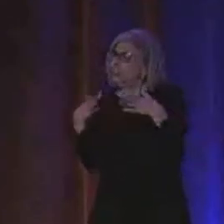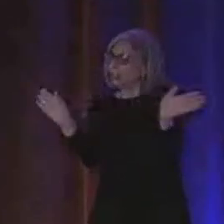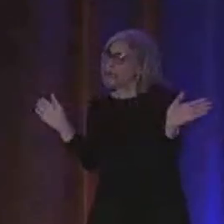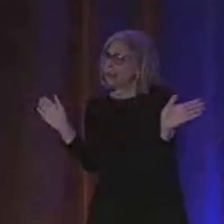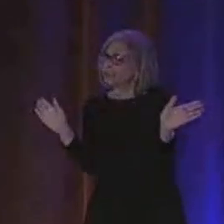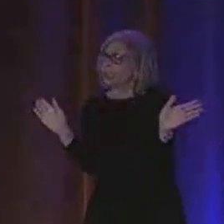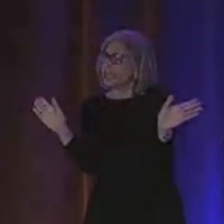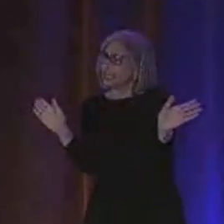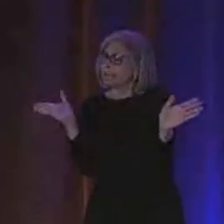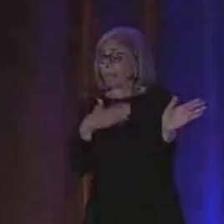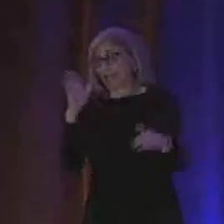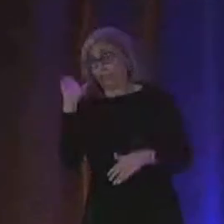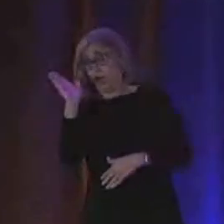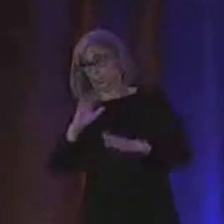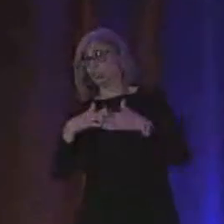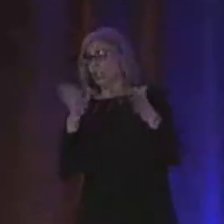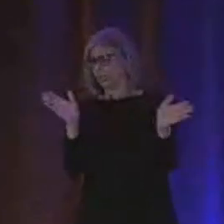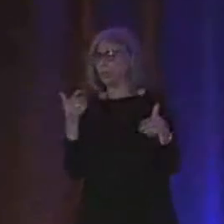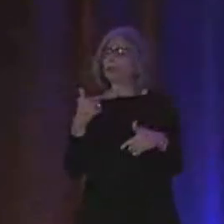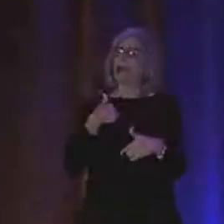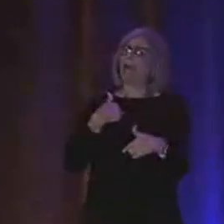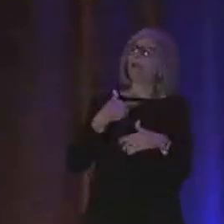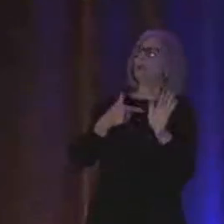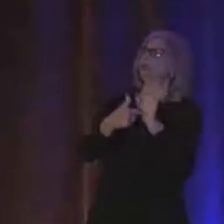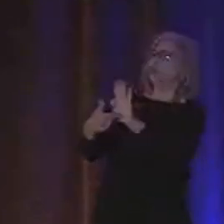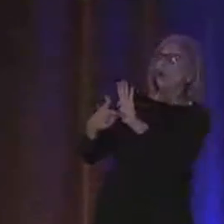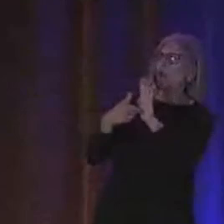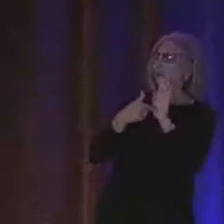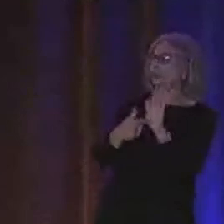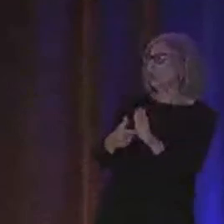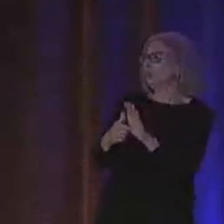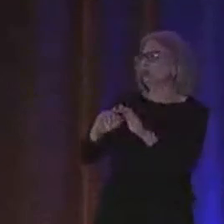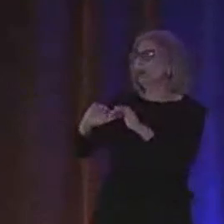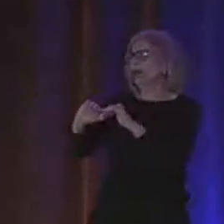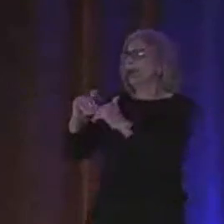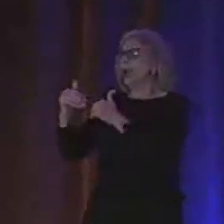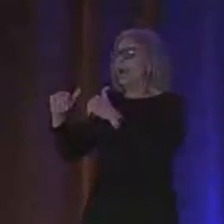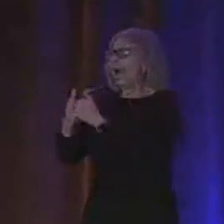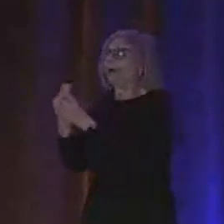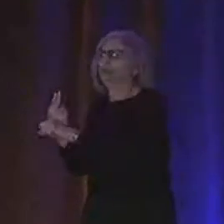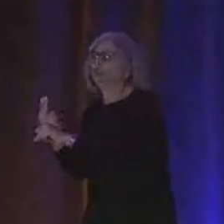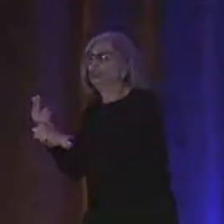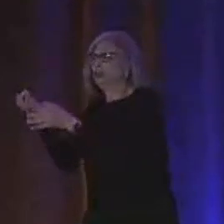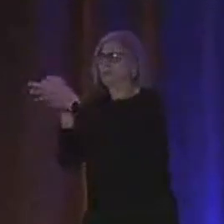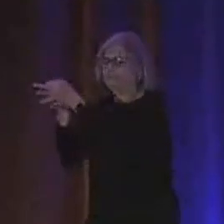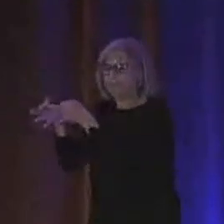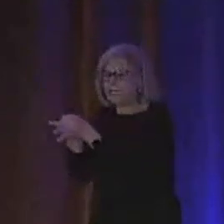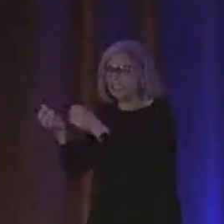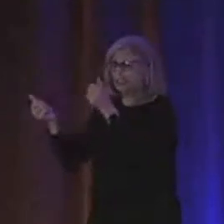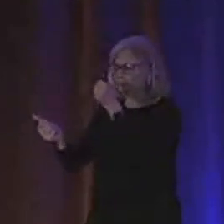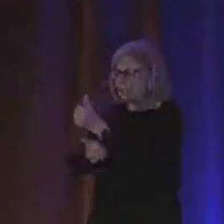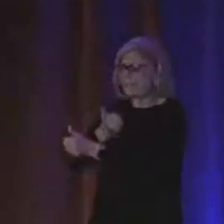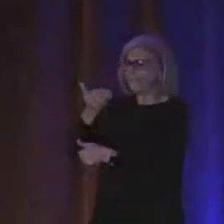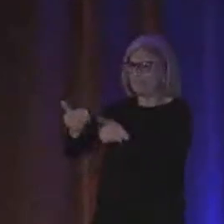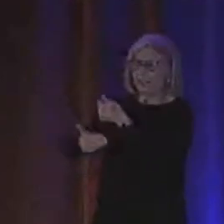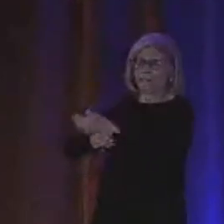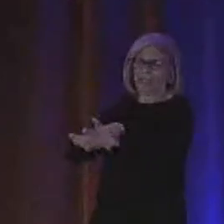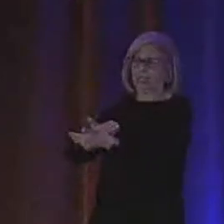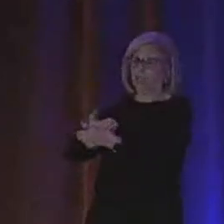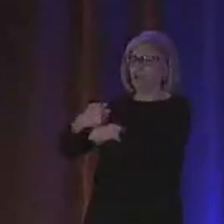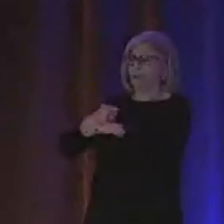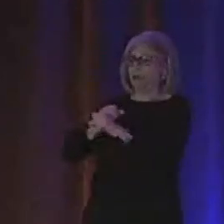with all my talks, I generally will give you examples and how-tos and detail every step of the way of how to make a